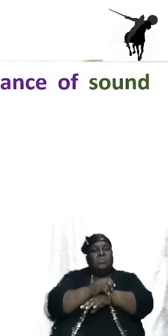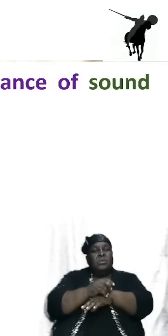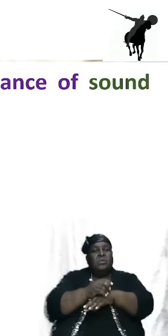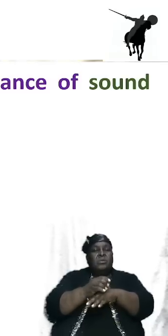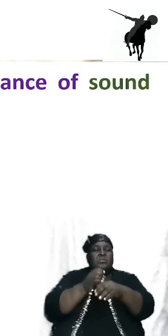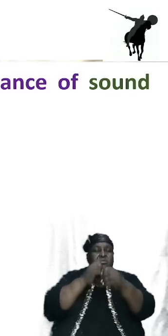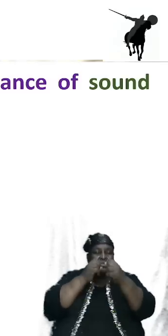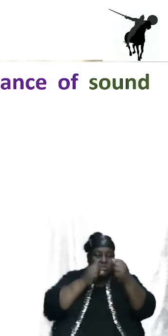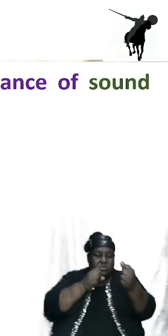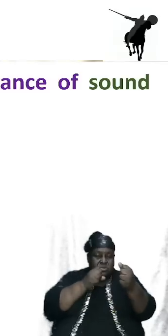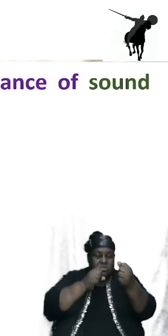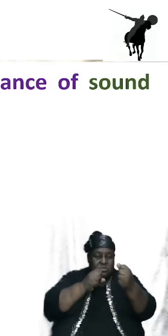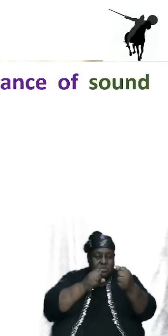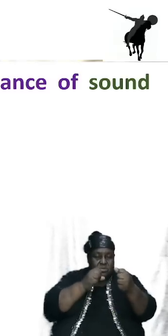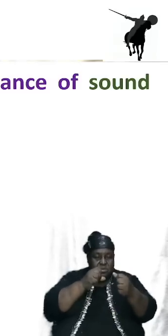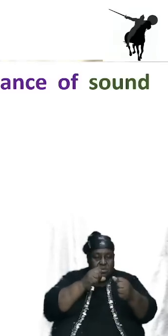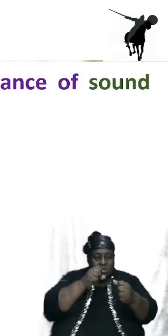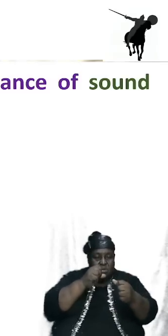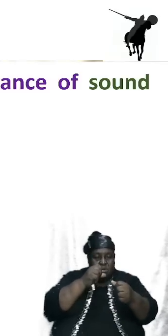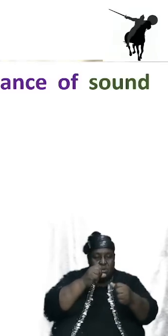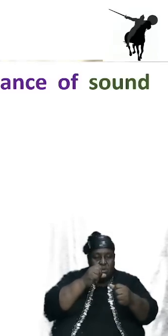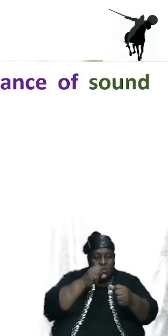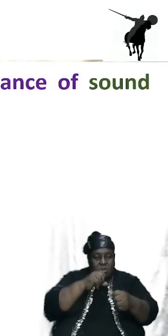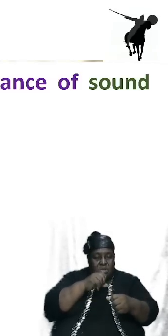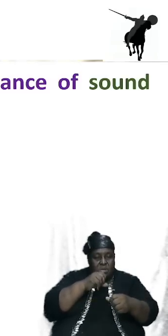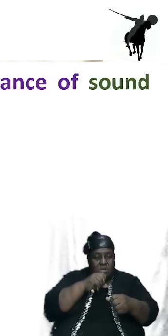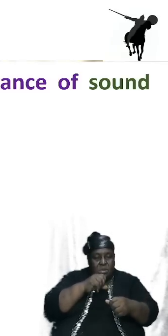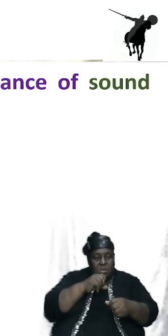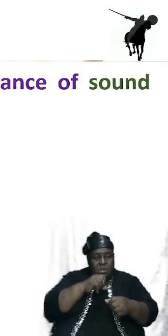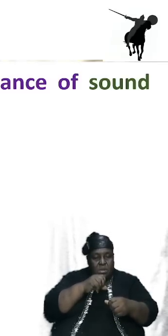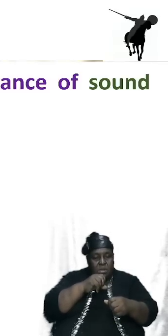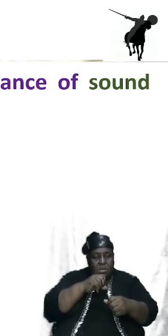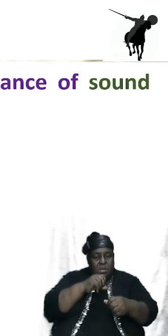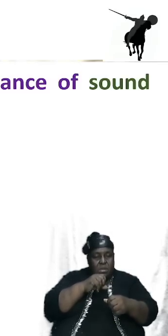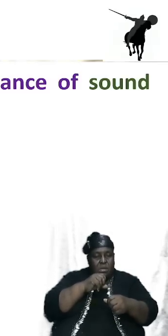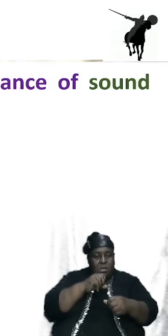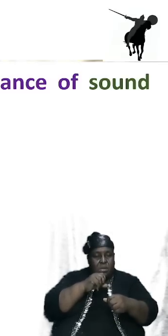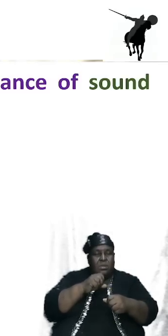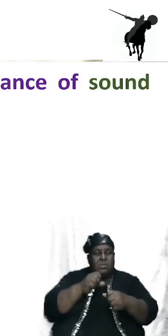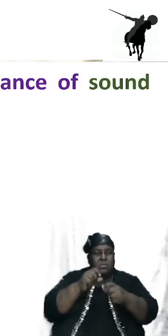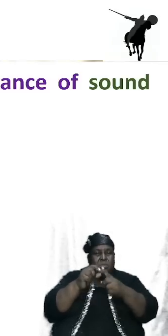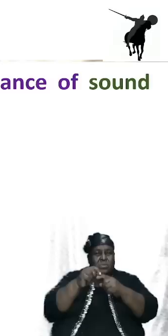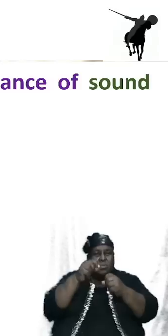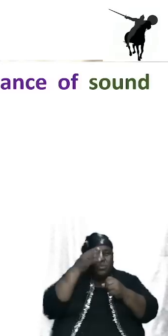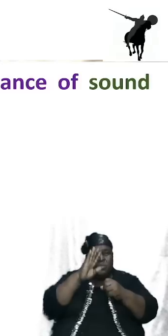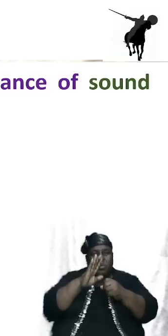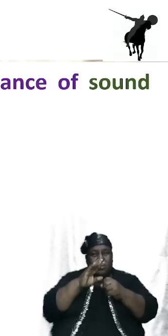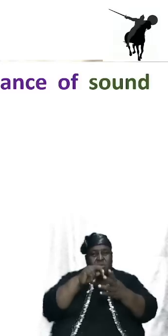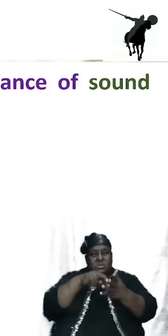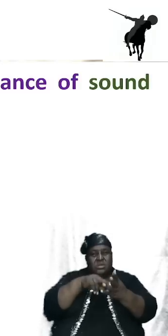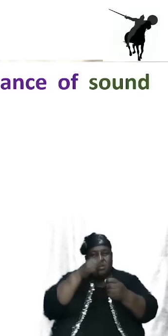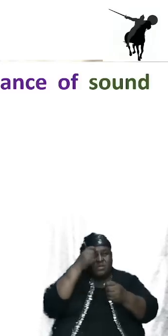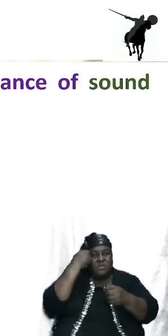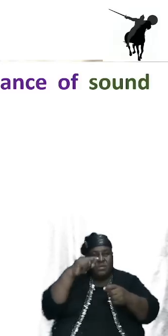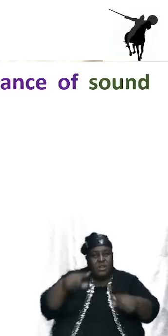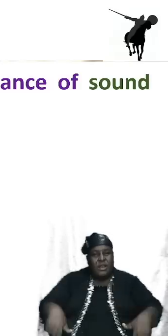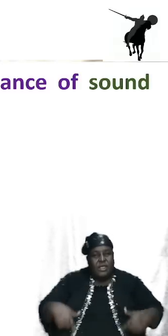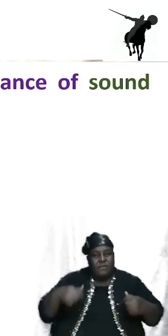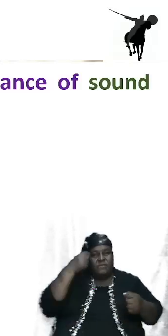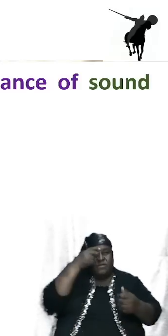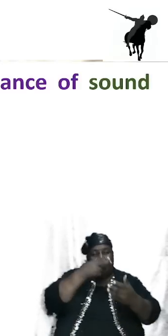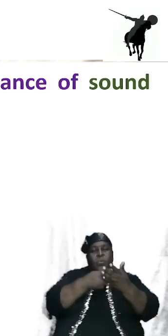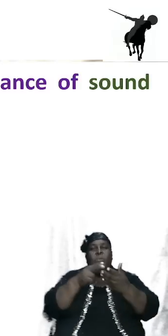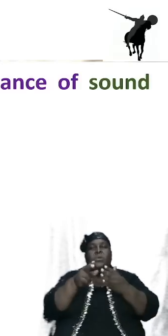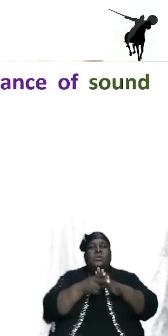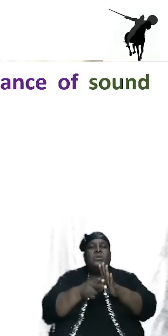need in this season. We need people who will stick to the word, who will stand up for holiness, people who will not